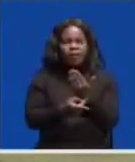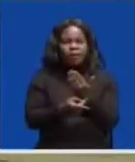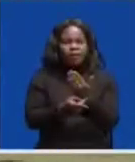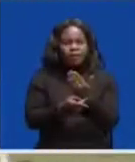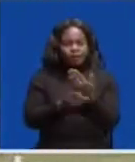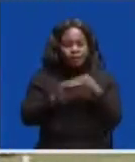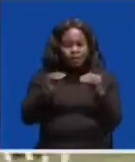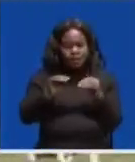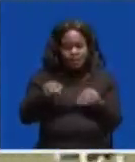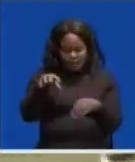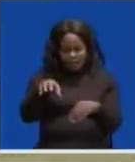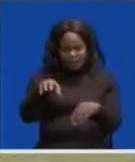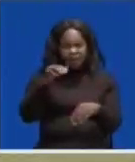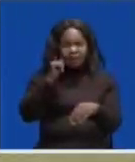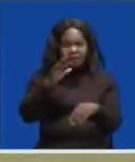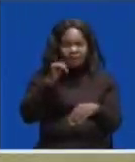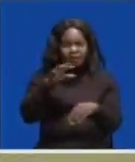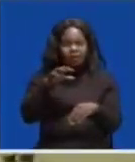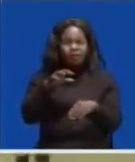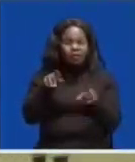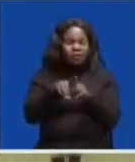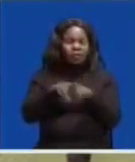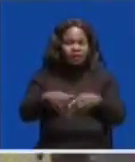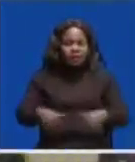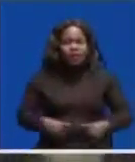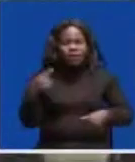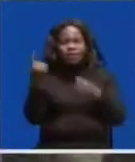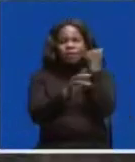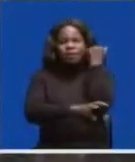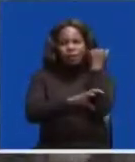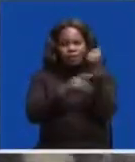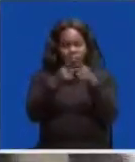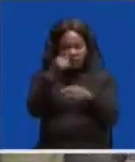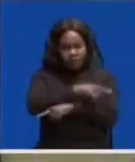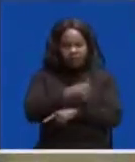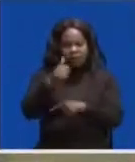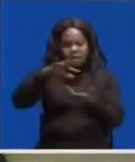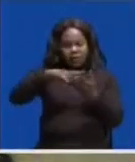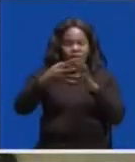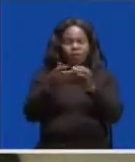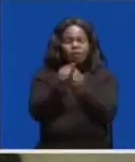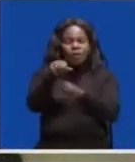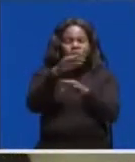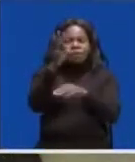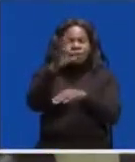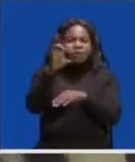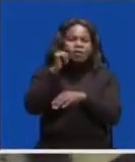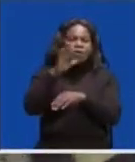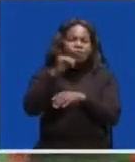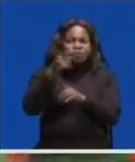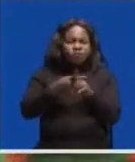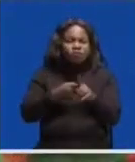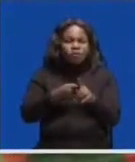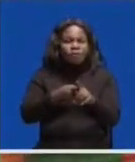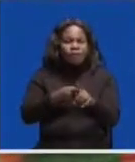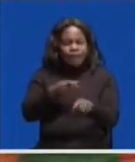girl child and the youths in the country. Mrs. Lungu today interacted with over 600 girls from the majorettes